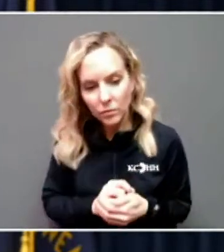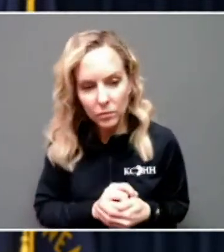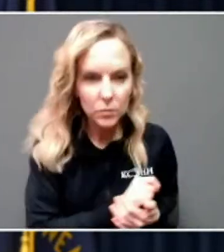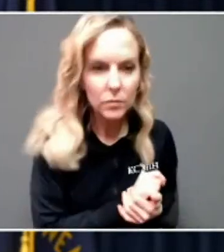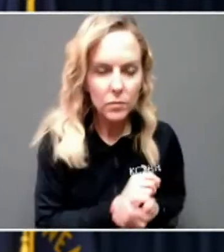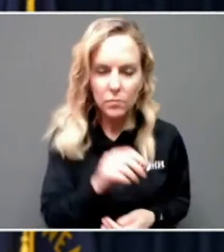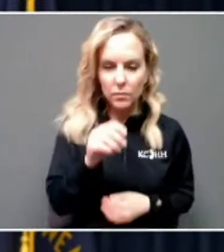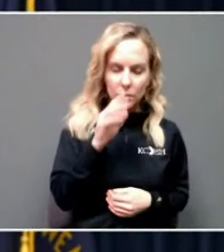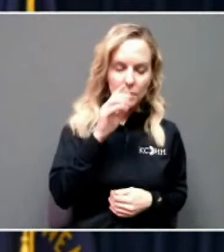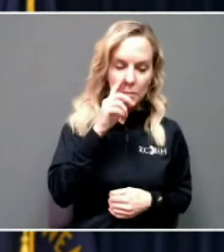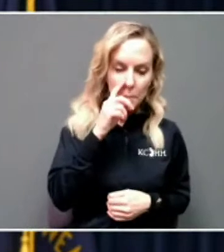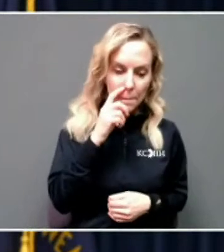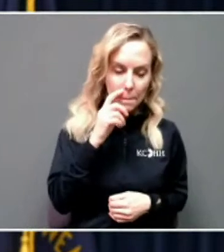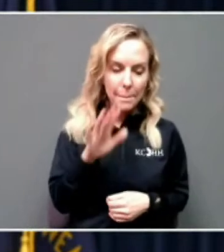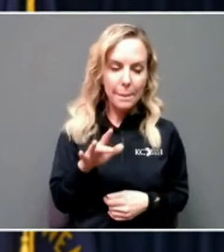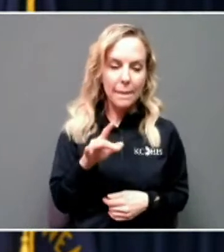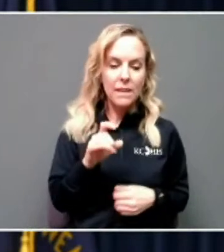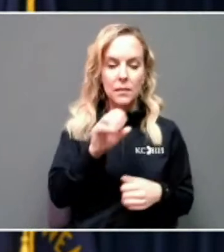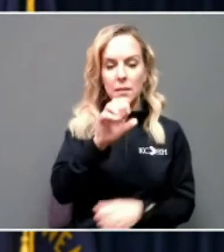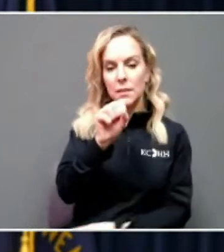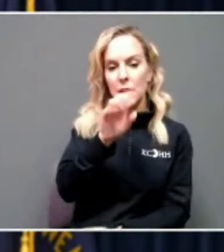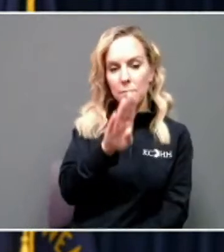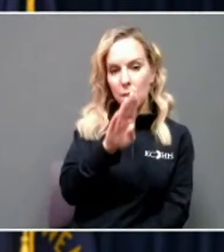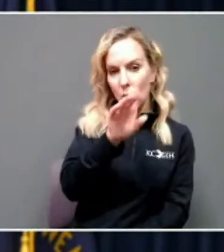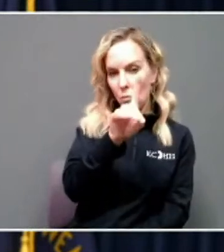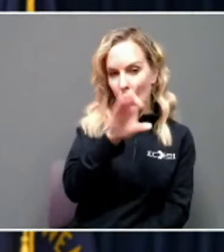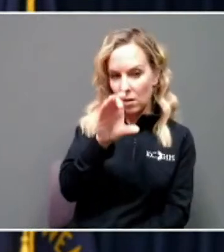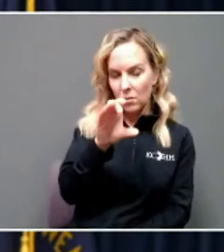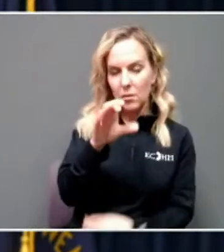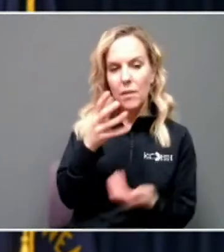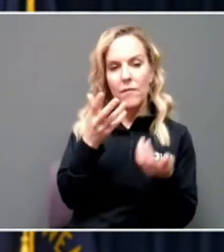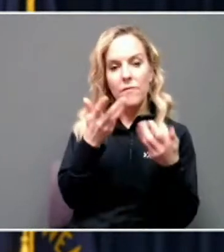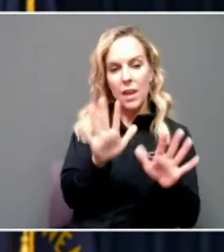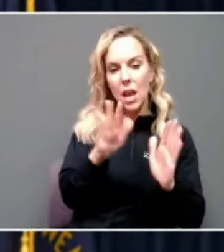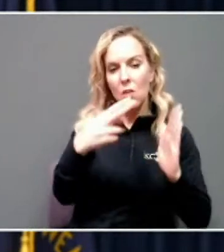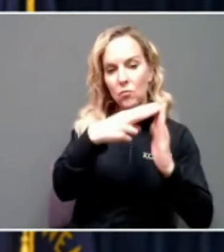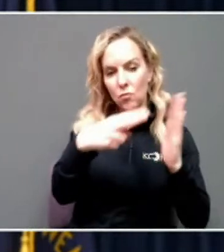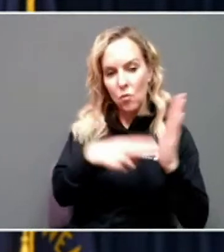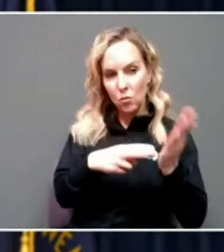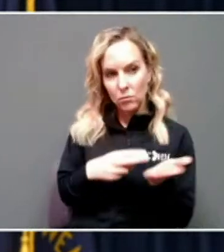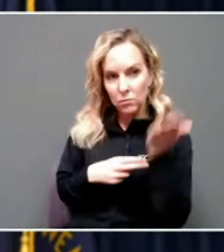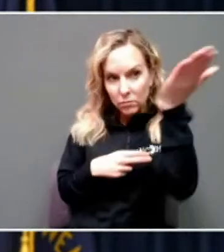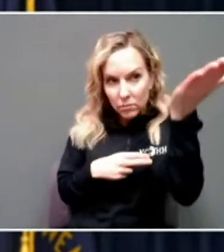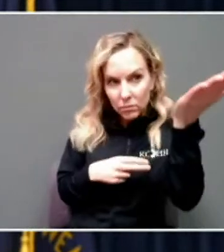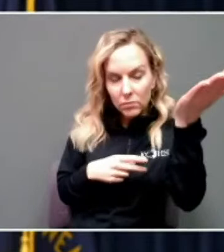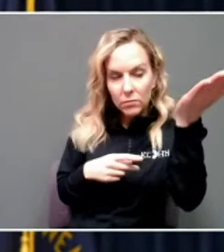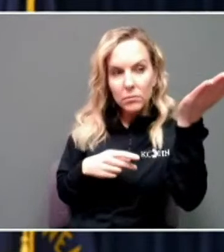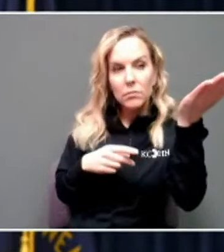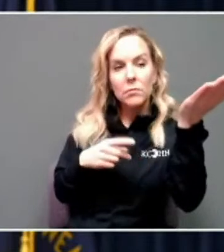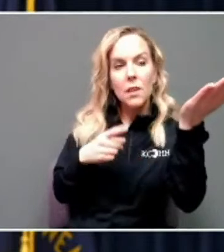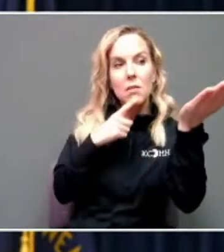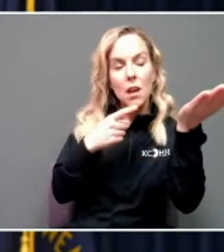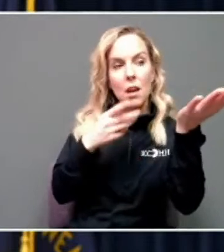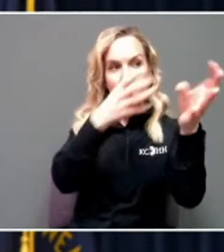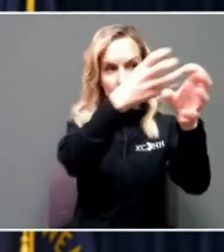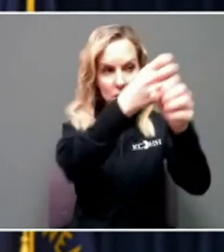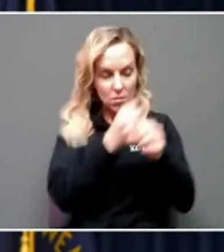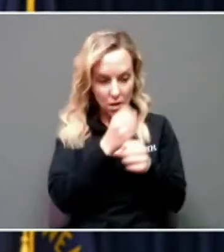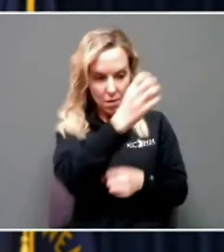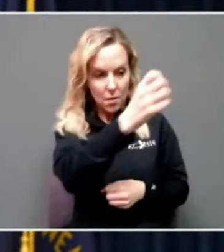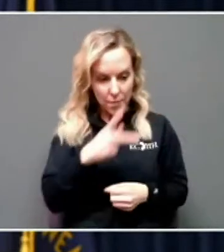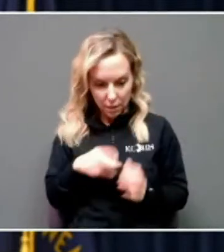I believe that Senate Bill 100 has been enrolled. It hasn't made it to my personal desk to